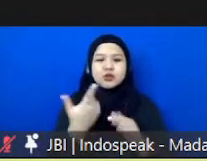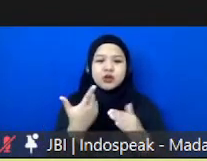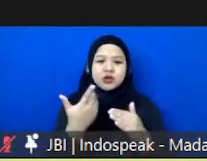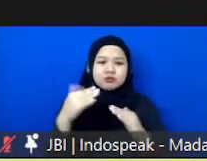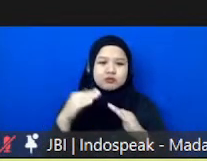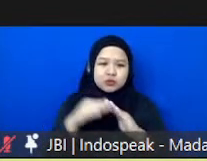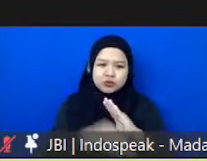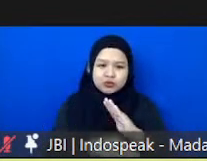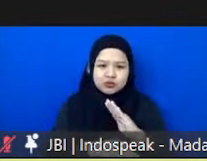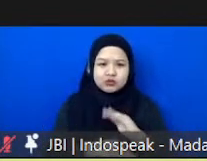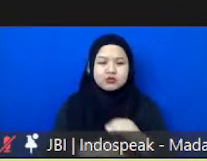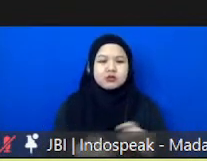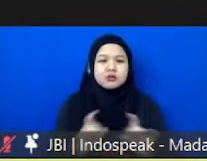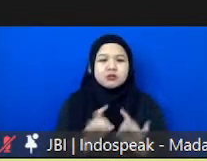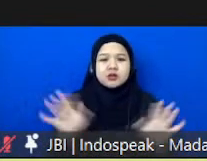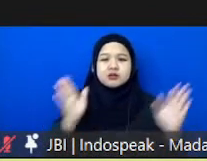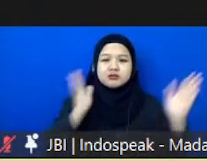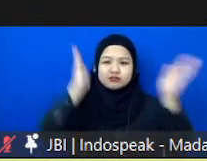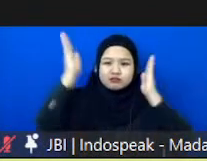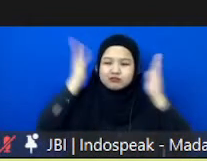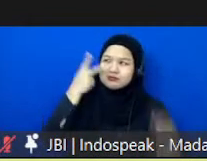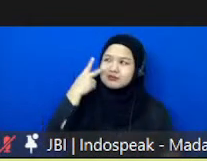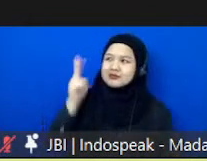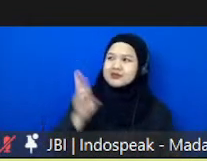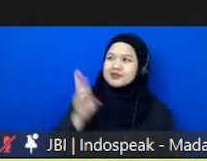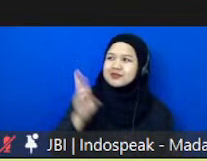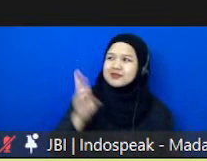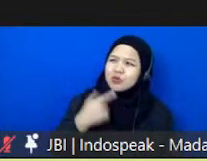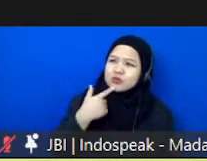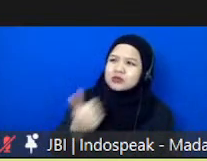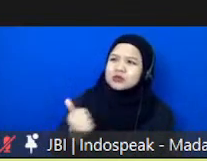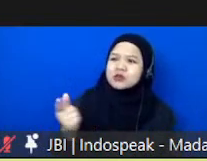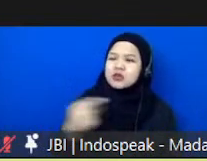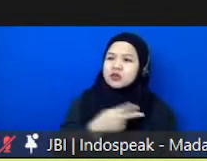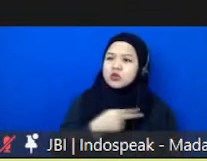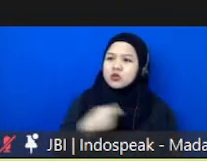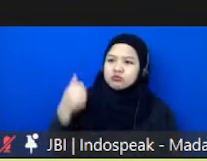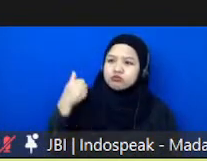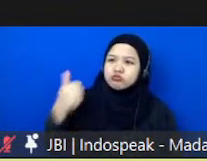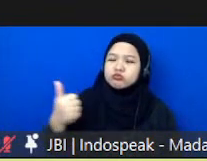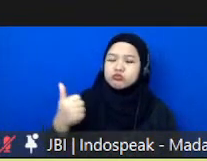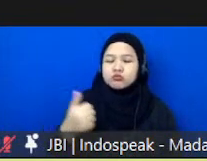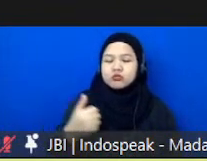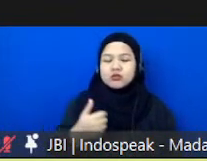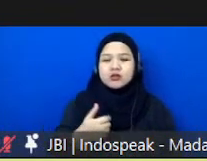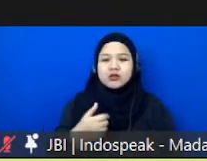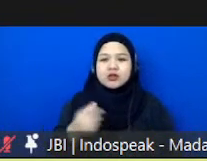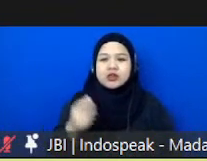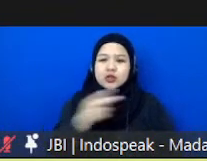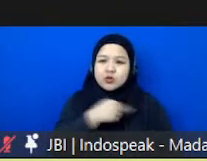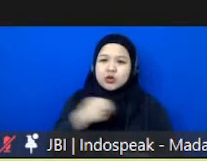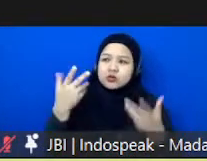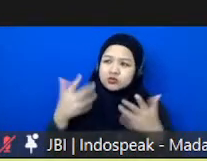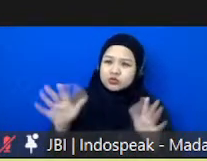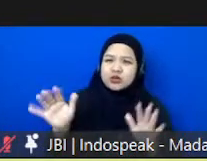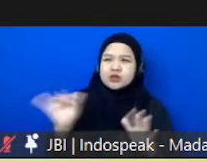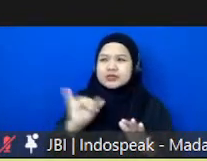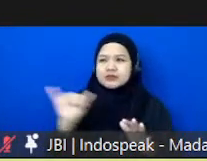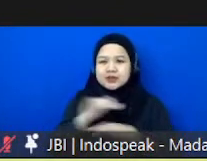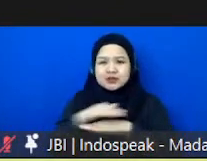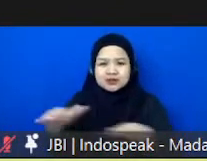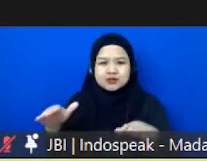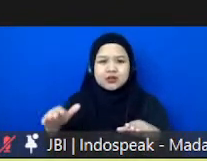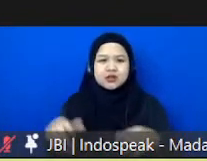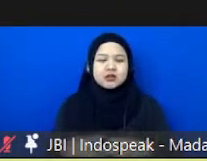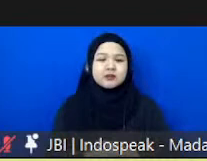neighbors, Malaysia, is kind of jealous of this trend and kind of can't understand what Indonesia has done. I